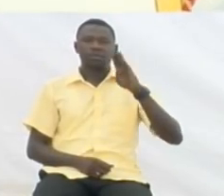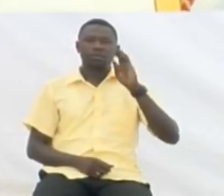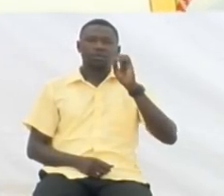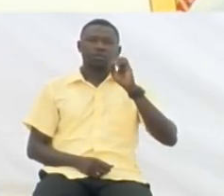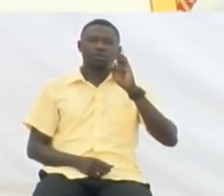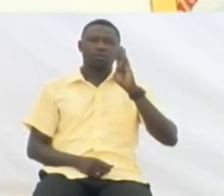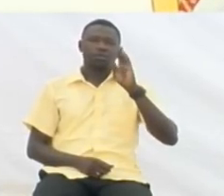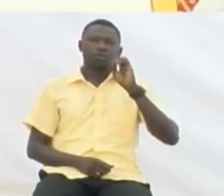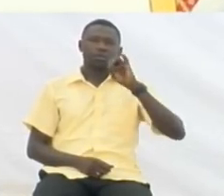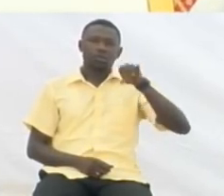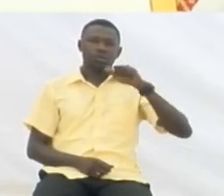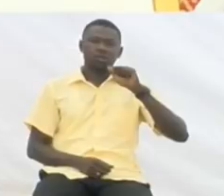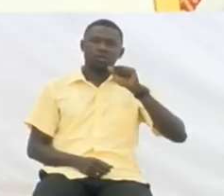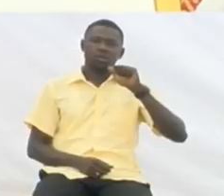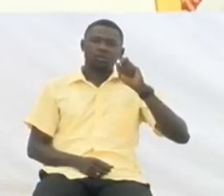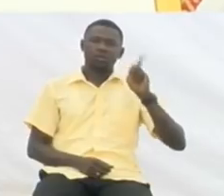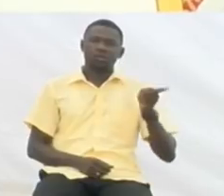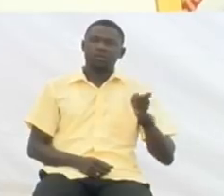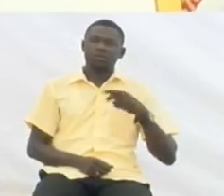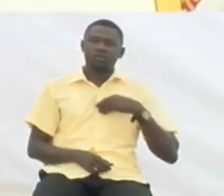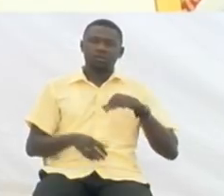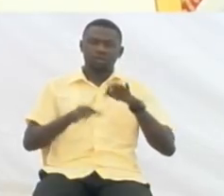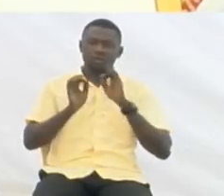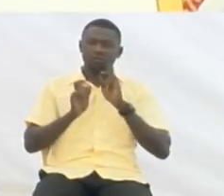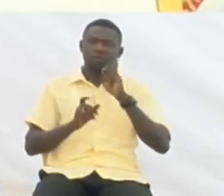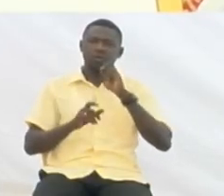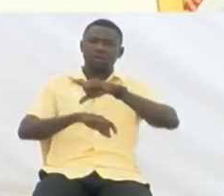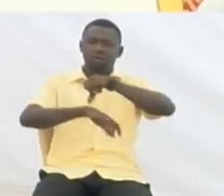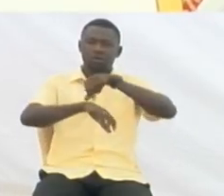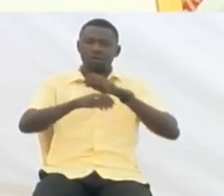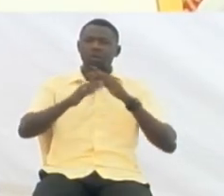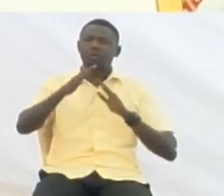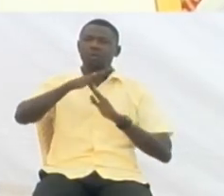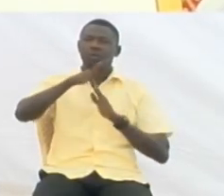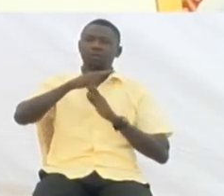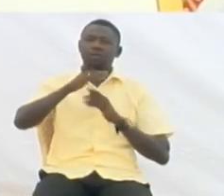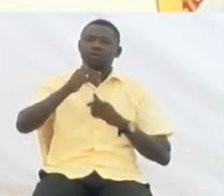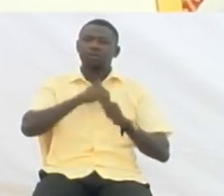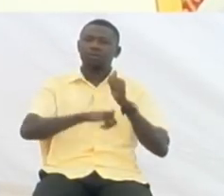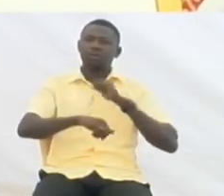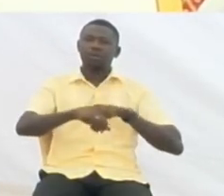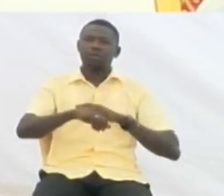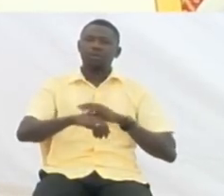take a 1 hour break and come back at 3 o'clock sharp. Meeting is